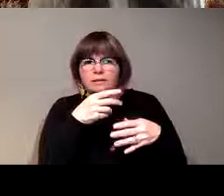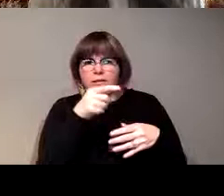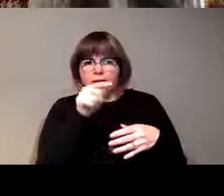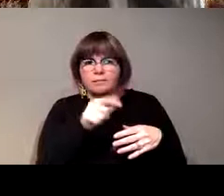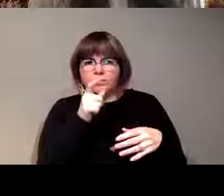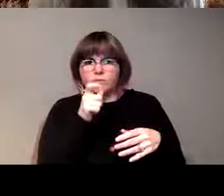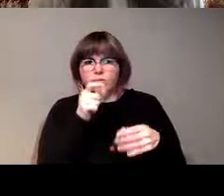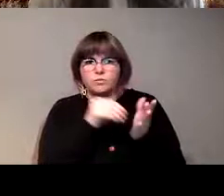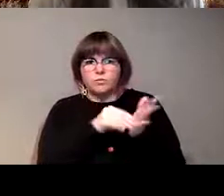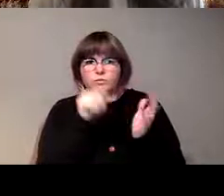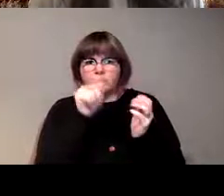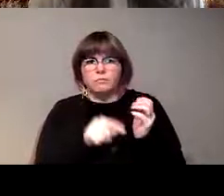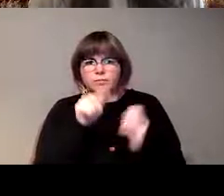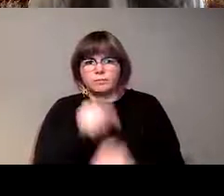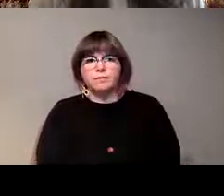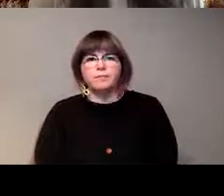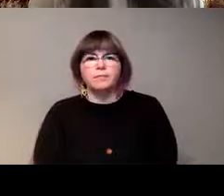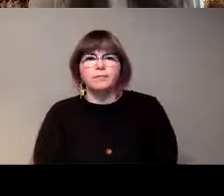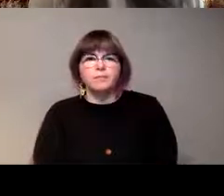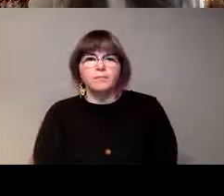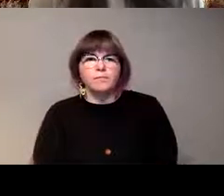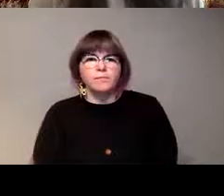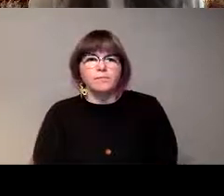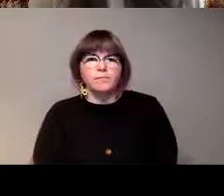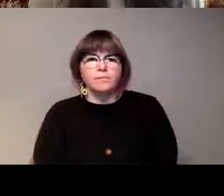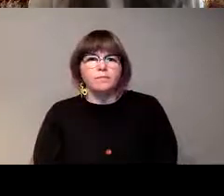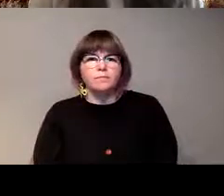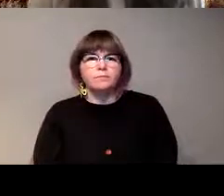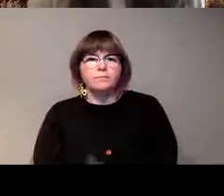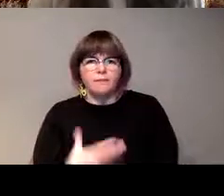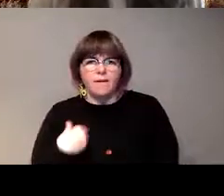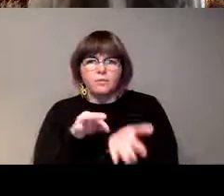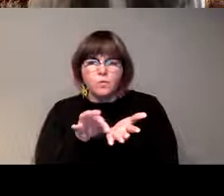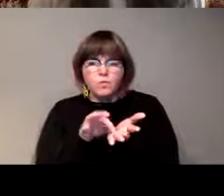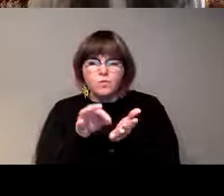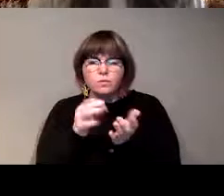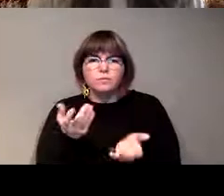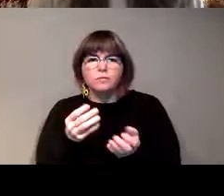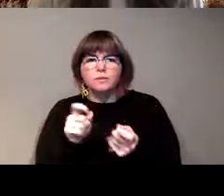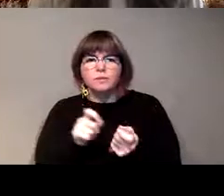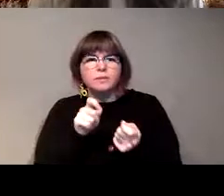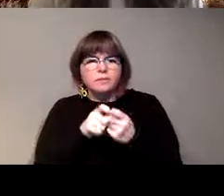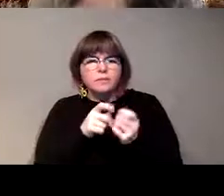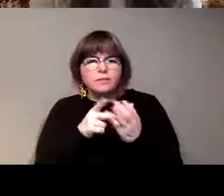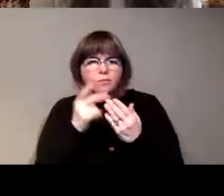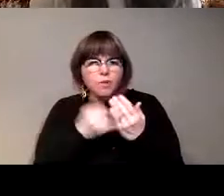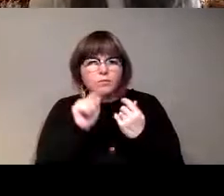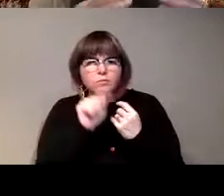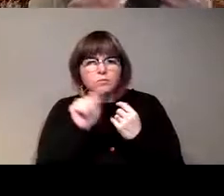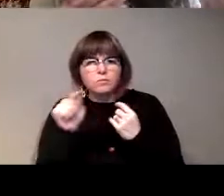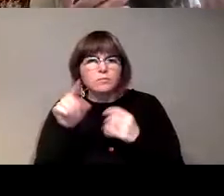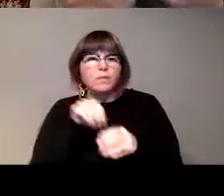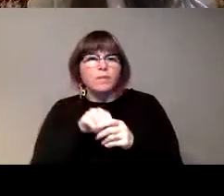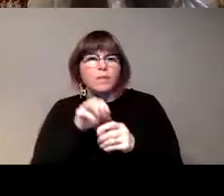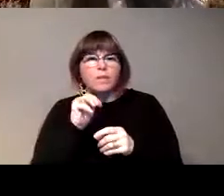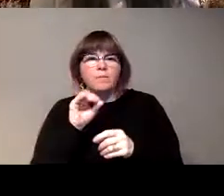who the students are that have registered for your class, and you can see their scores on the specific projects within the module where